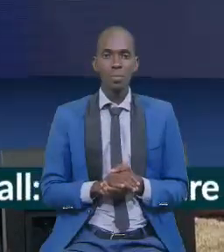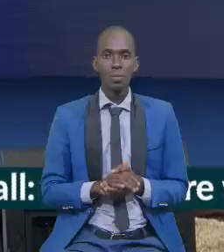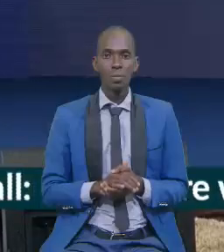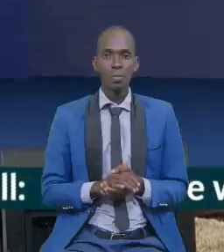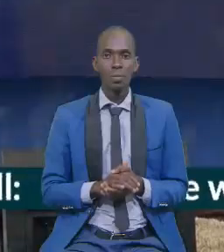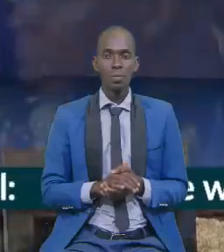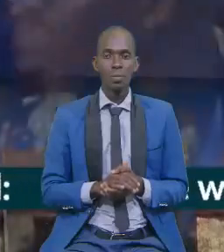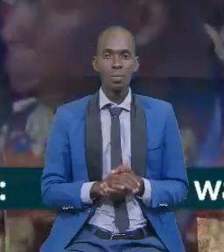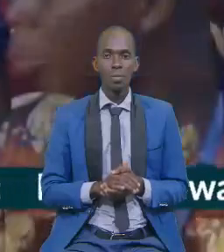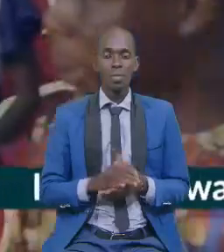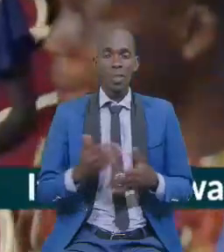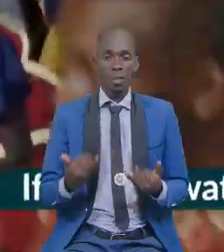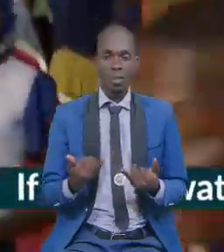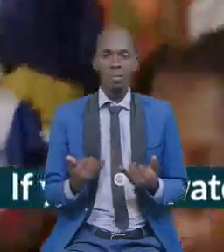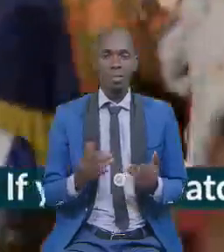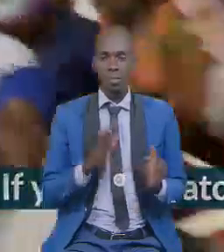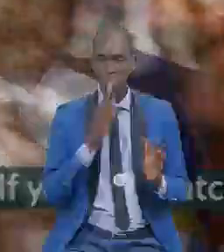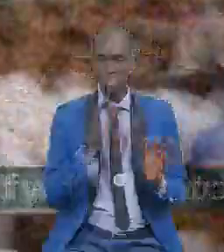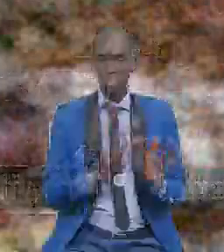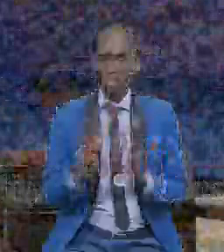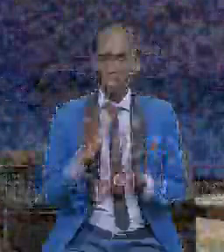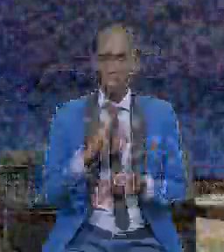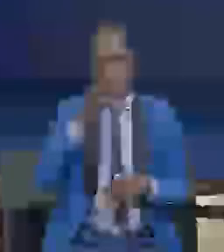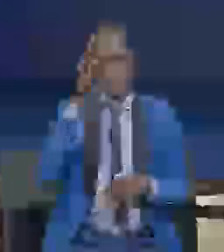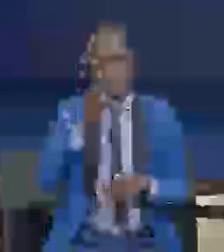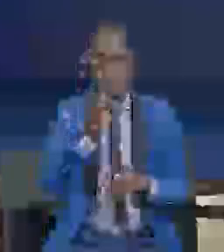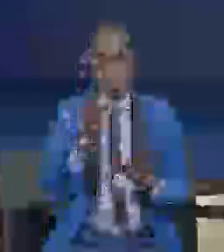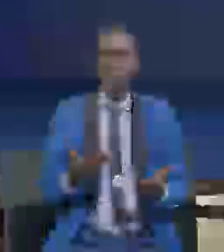Let's ready now. Our Father is here.